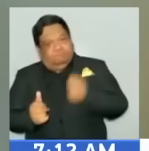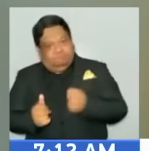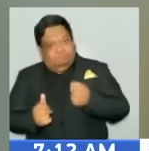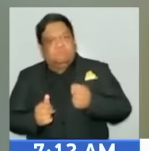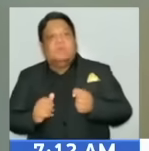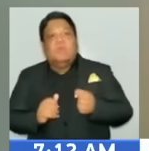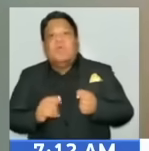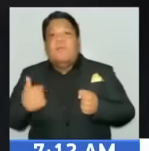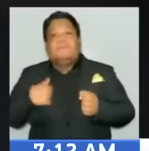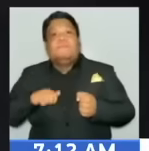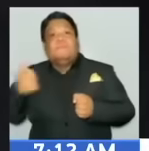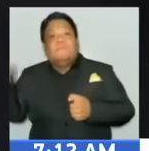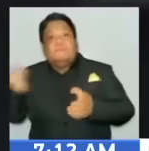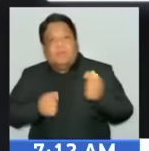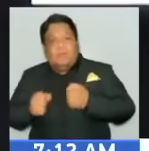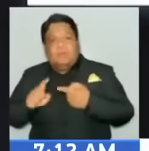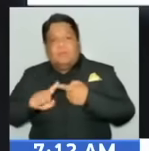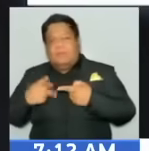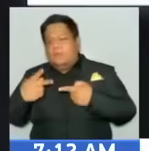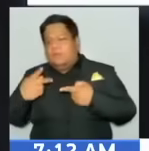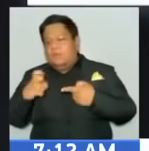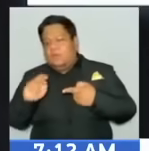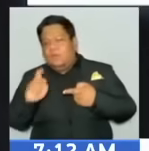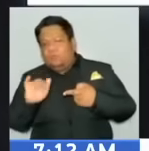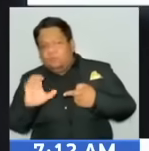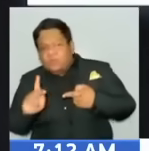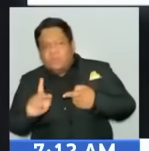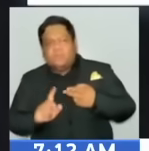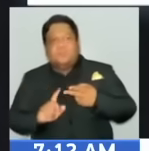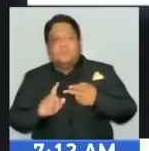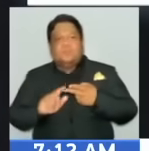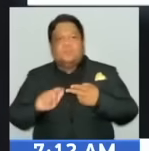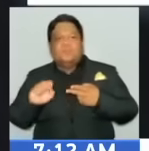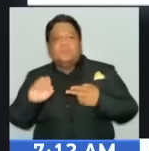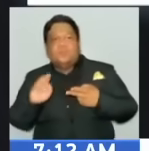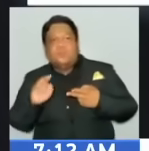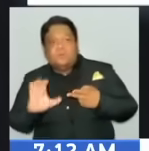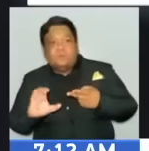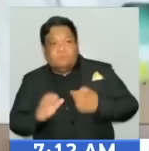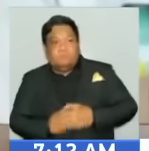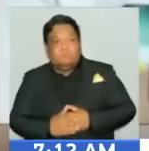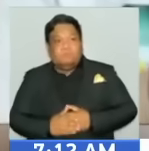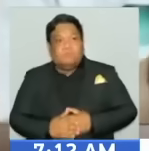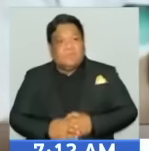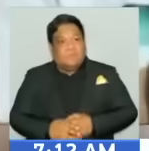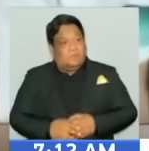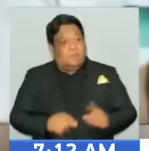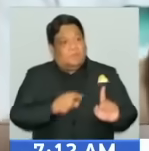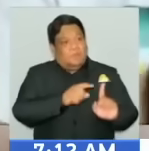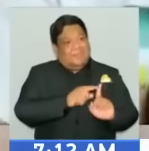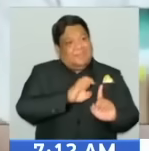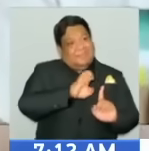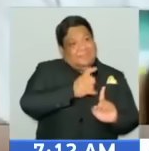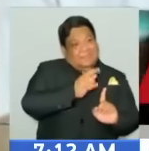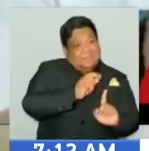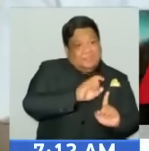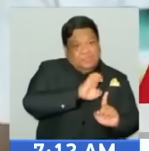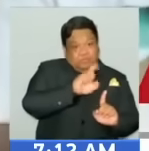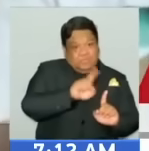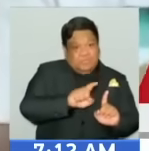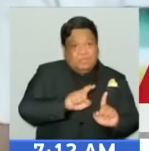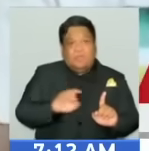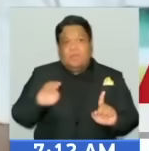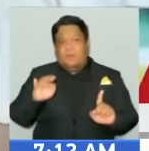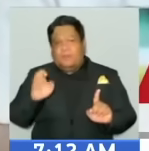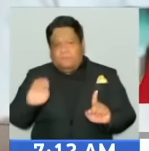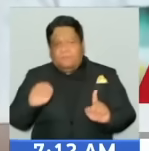at Silk Sonic. May collab pa sina Easy at Eminem ang The Realest. Just trying to keep myself calm